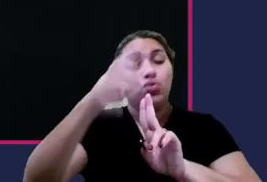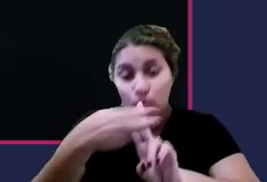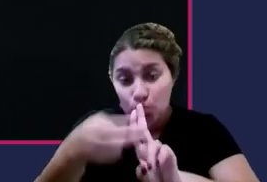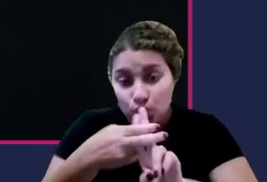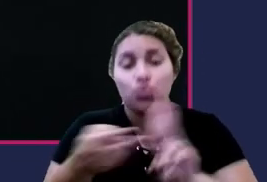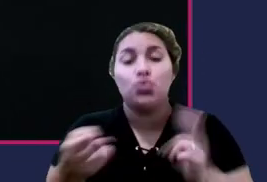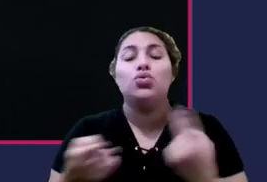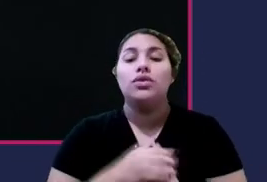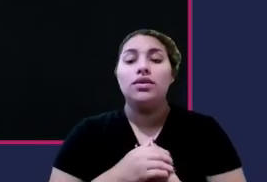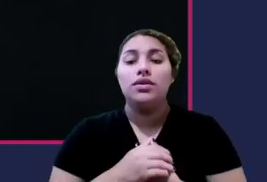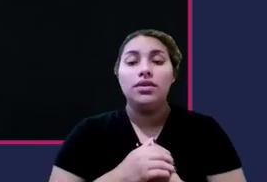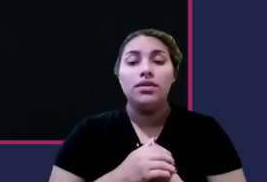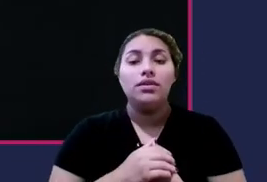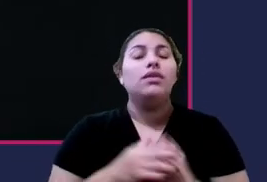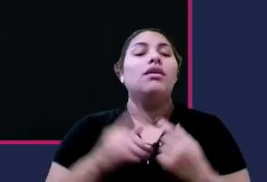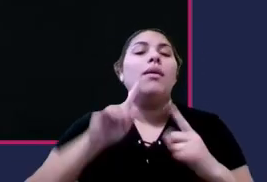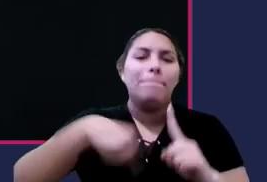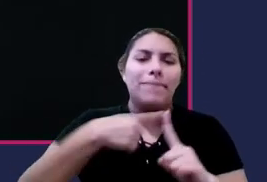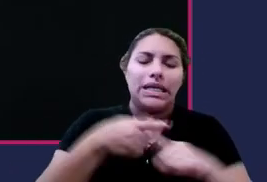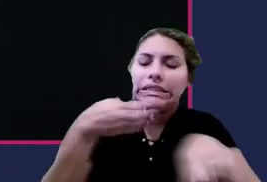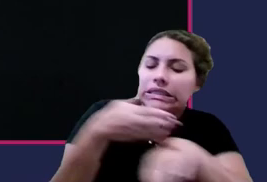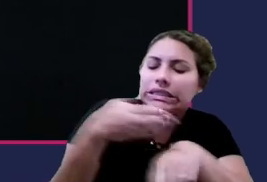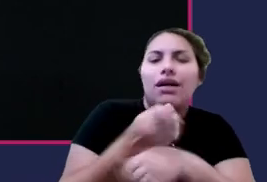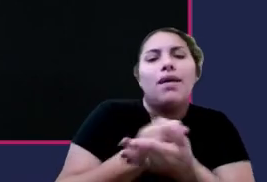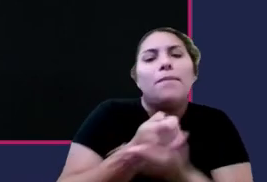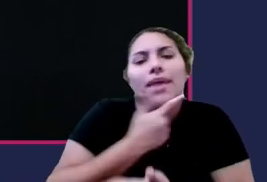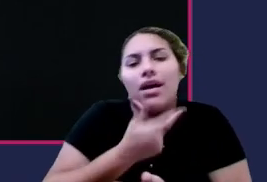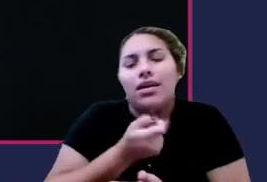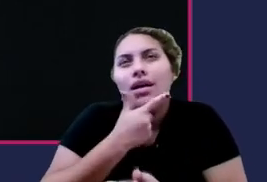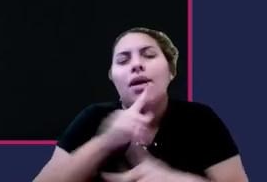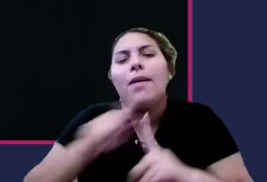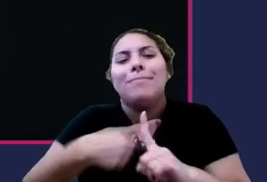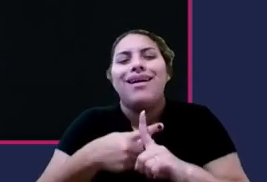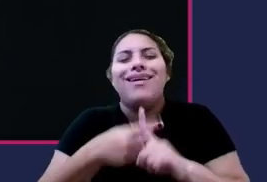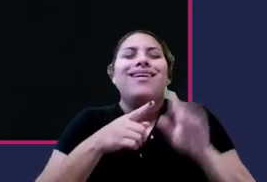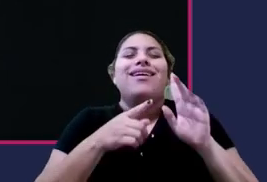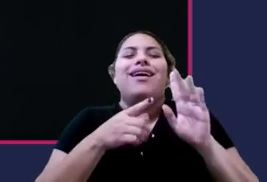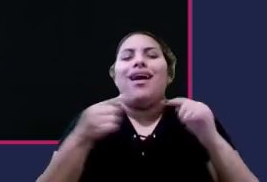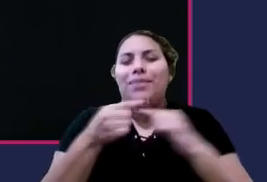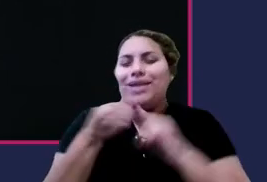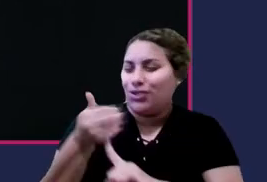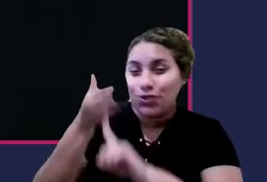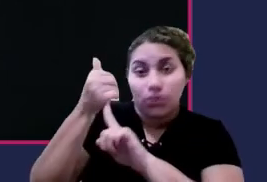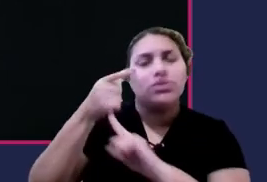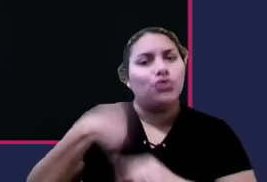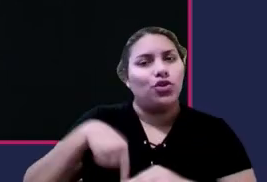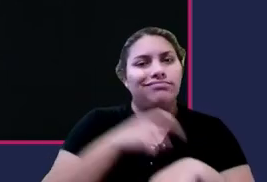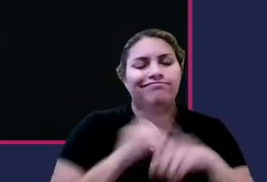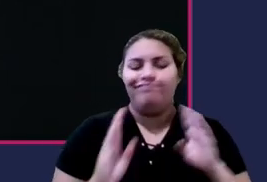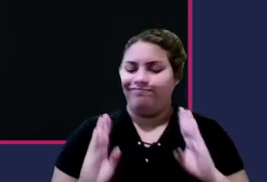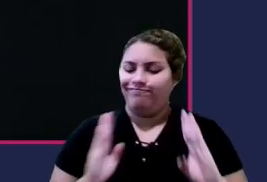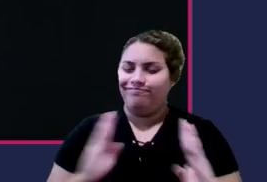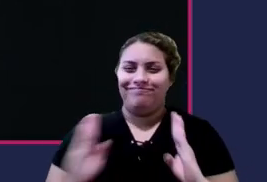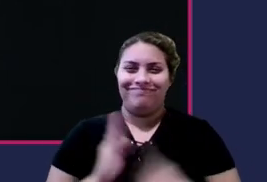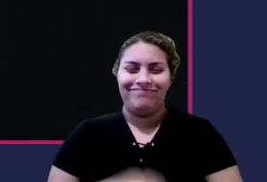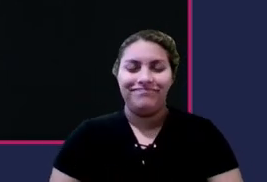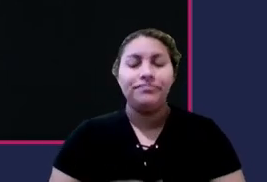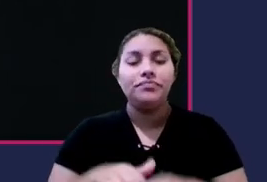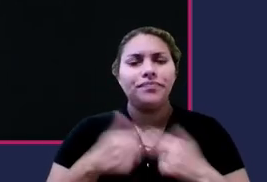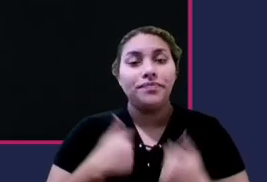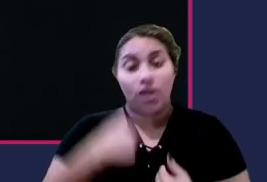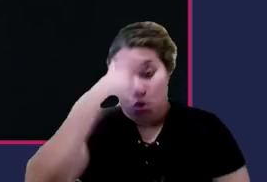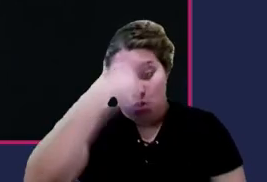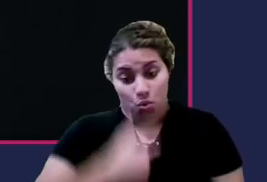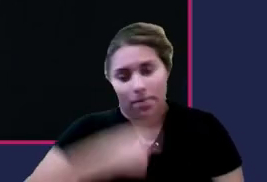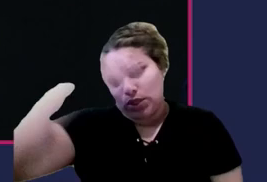of efforts to try to change the Brazilian public health system laws and access to innovation technology.